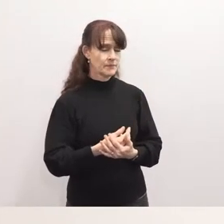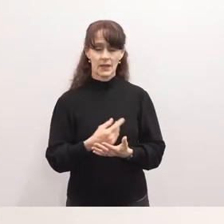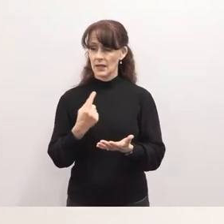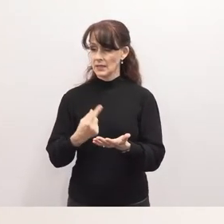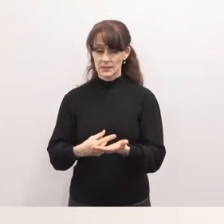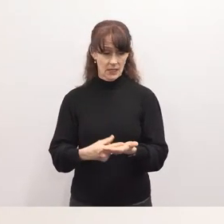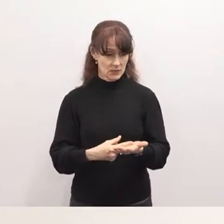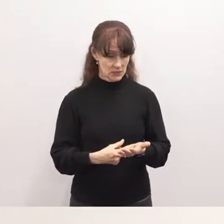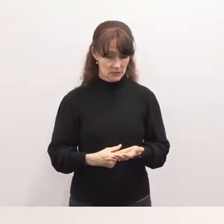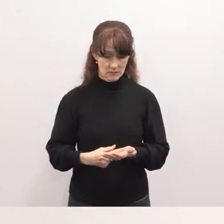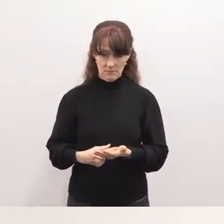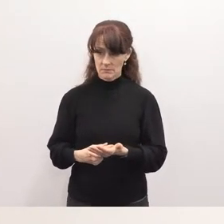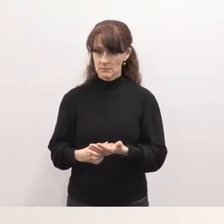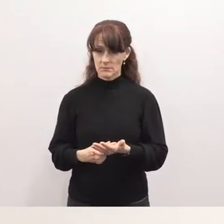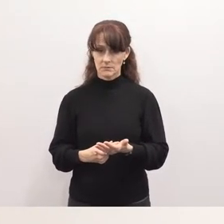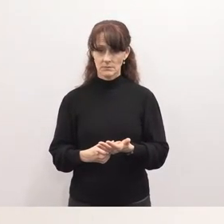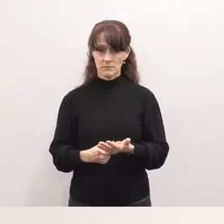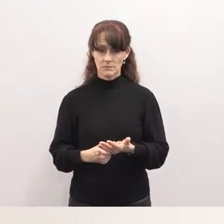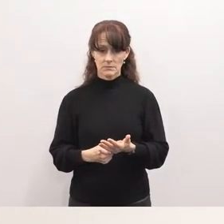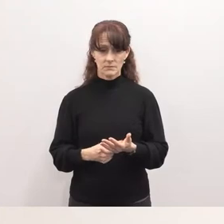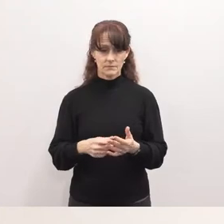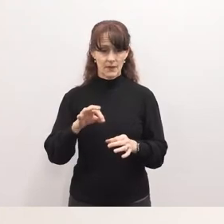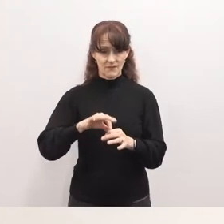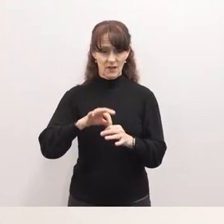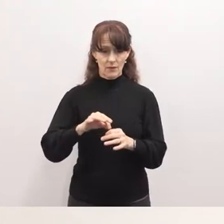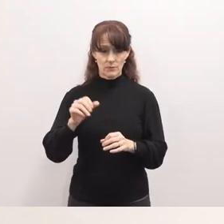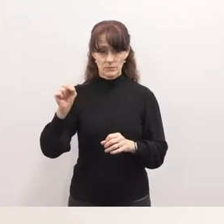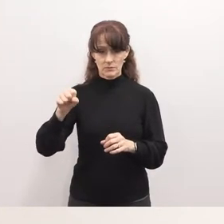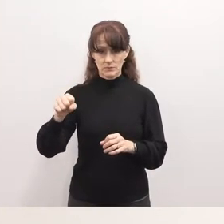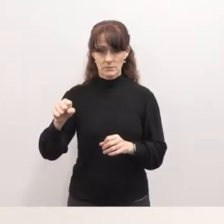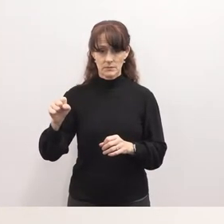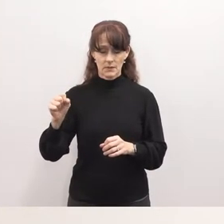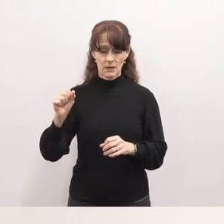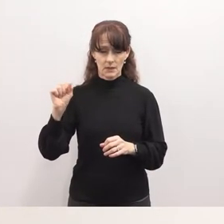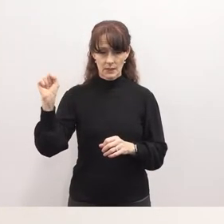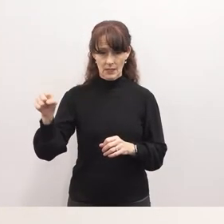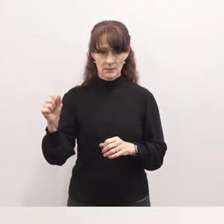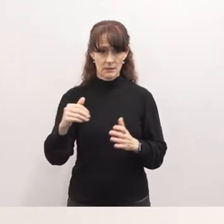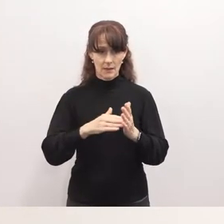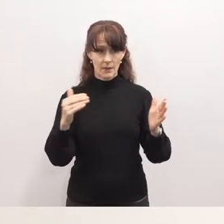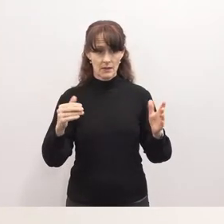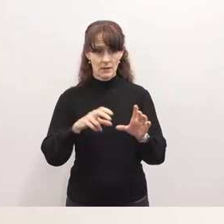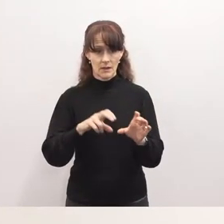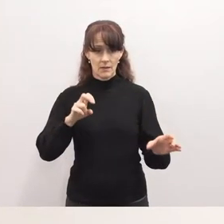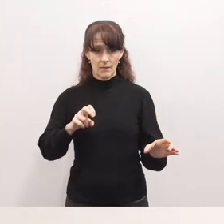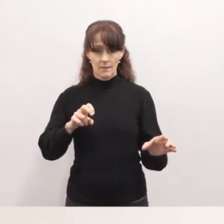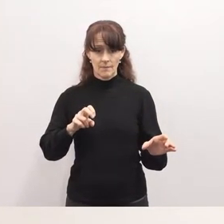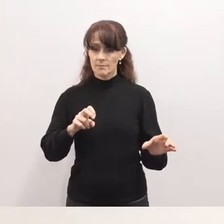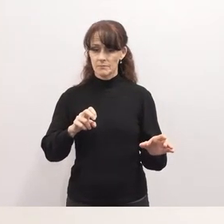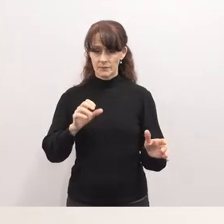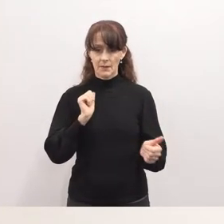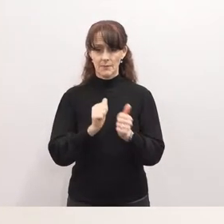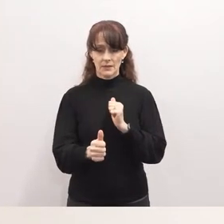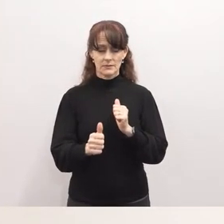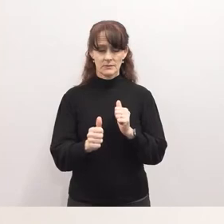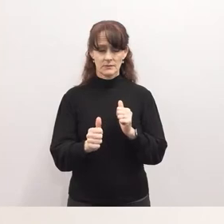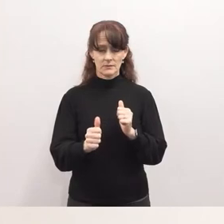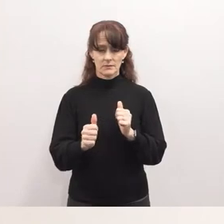Discussion? All in favor? Aye. Aye. Any opposed? Any abstentions? That passes